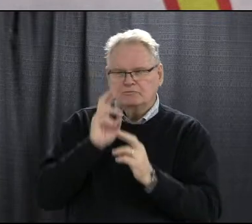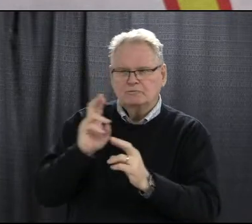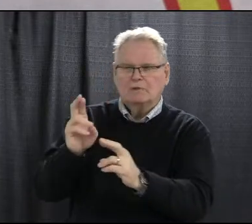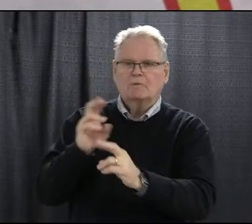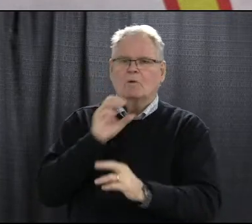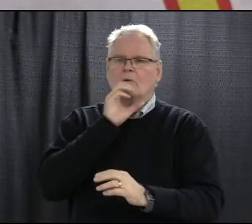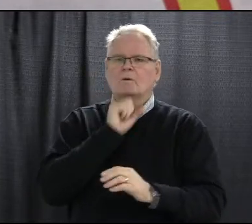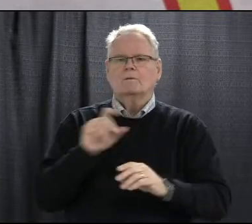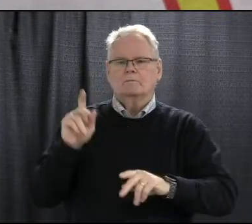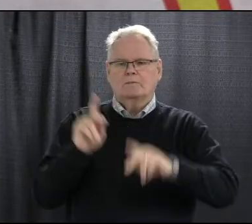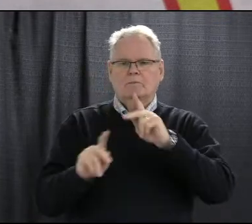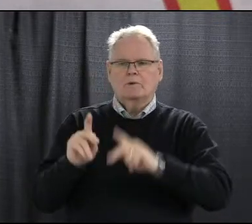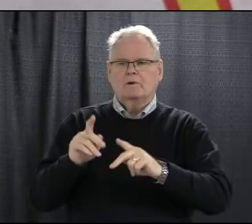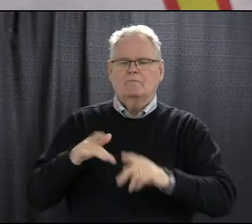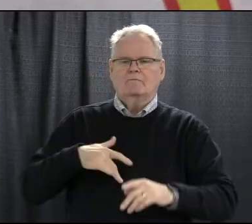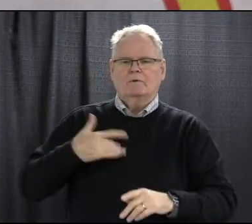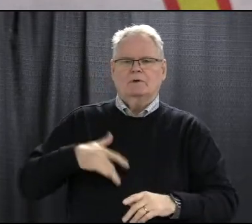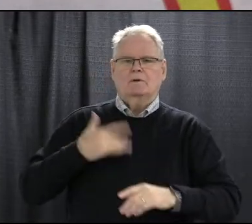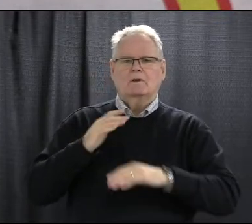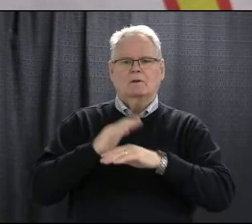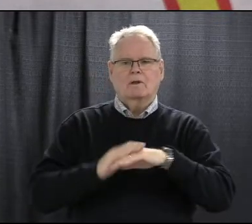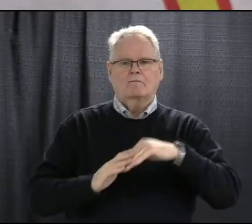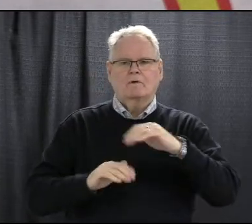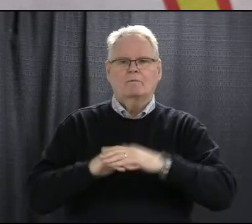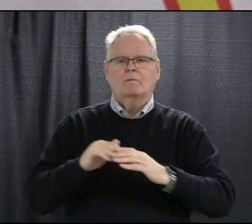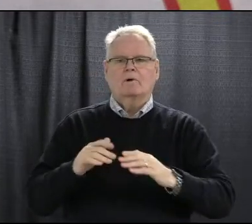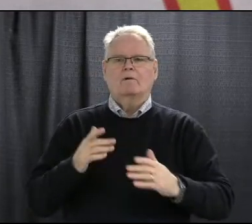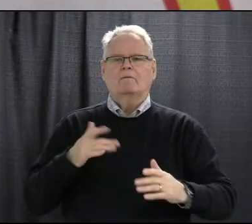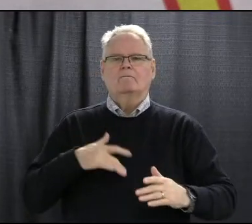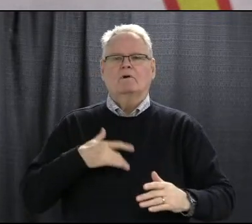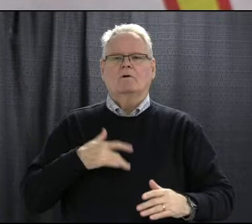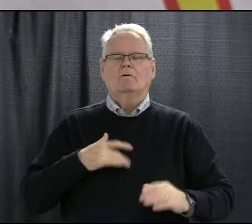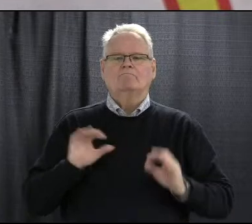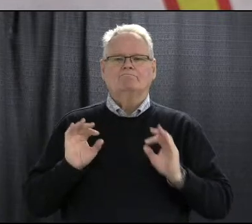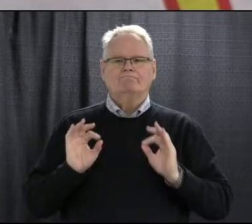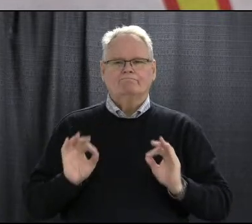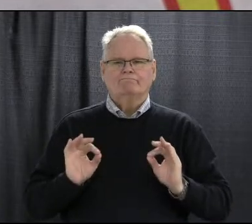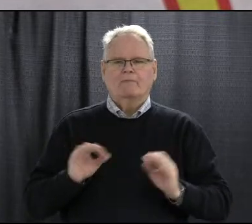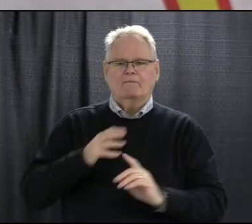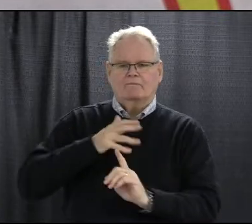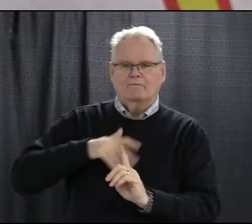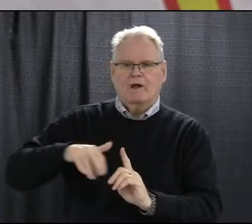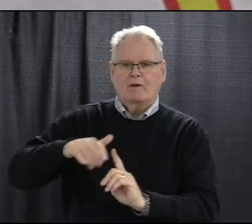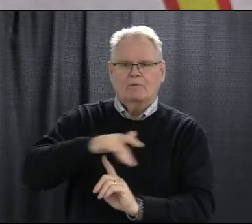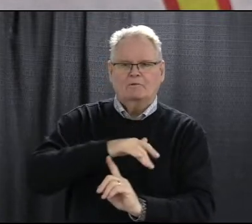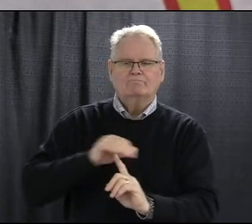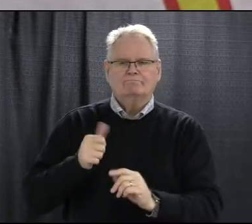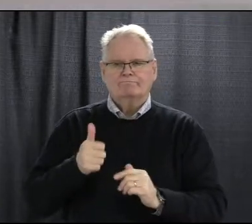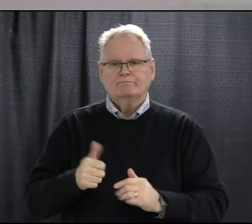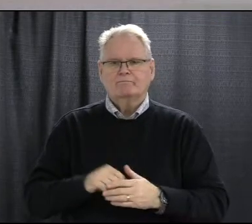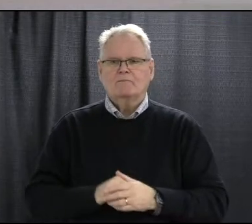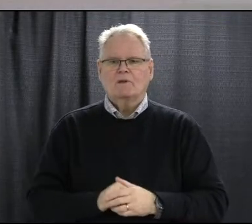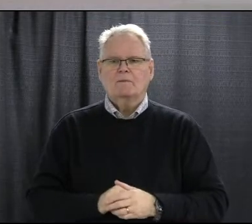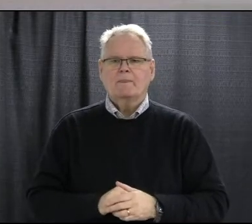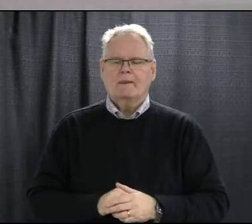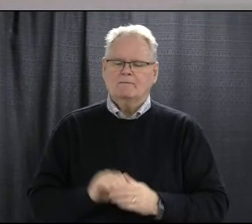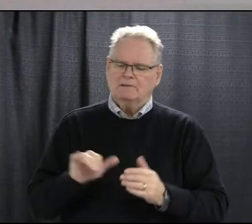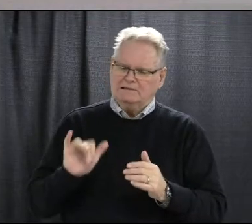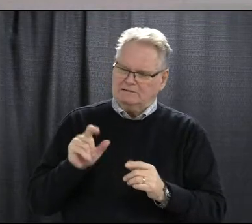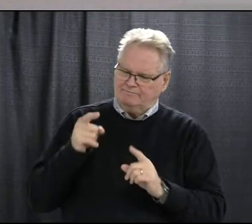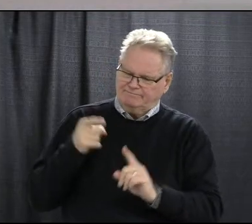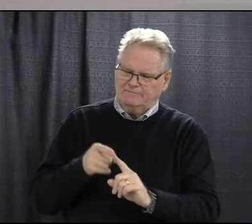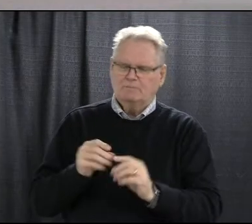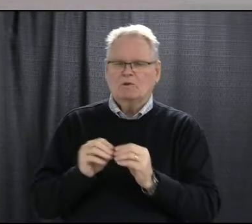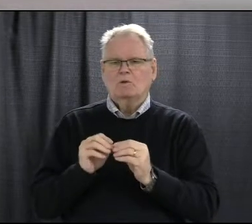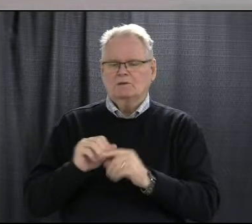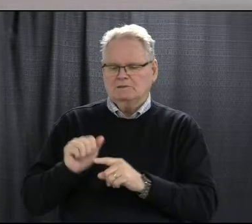as the training required for individuals. And I'll pass it over, I guess, to Dr. Mercer and then Pat